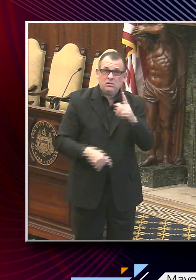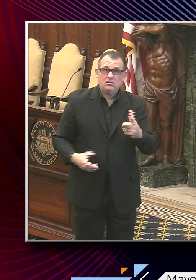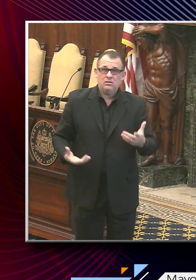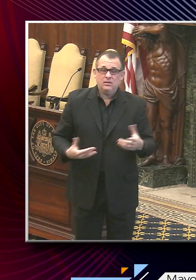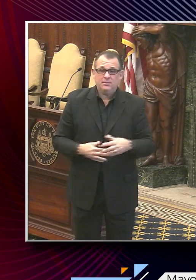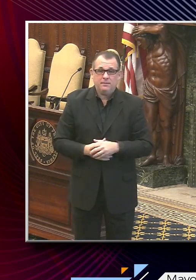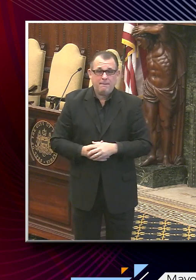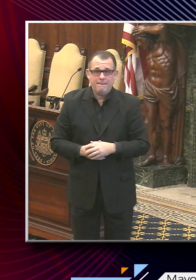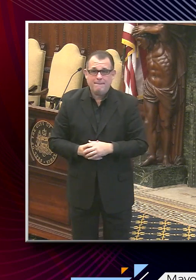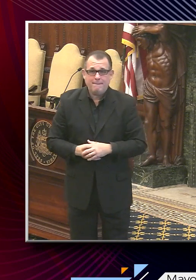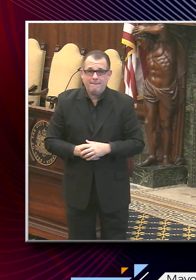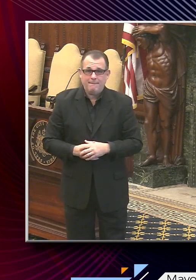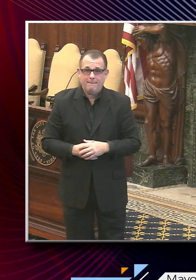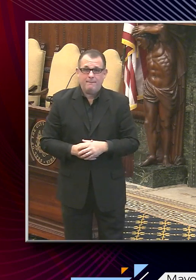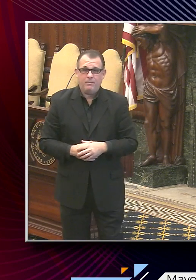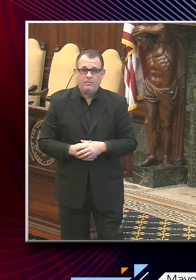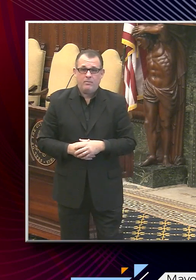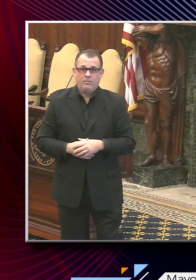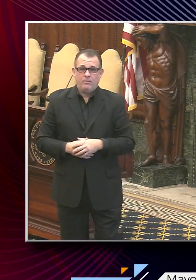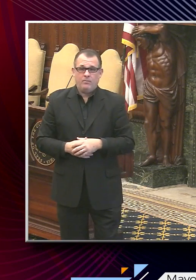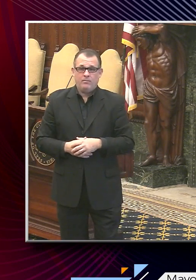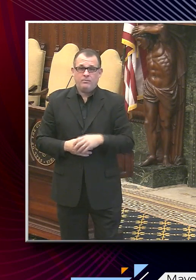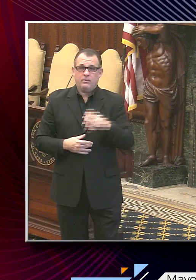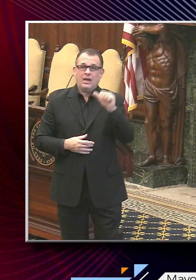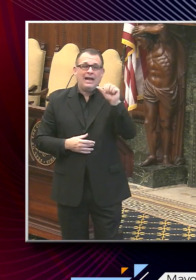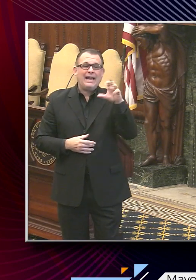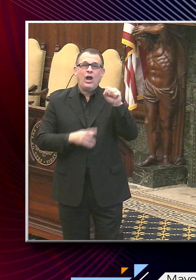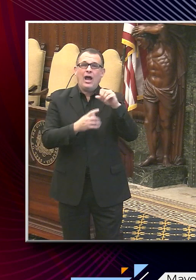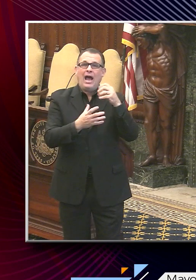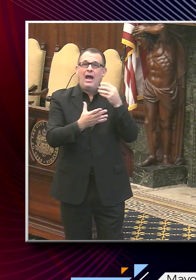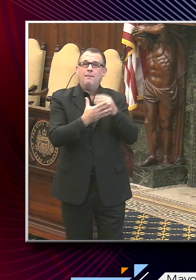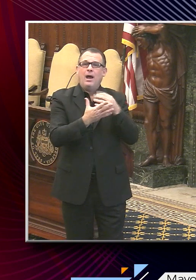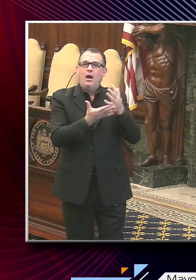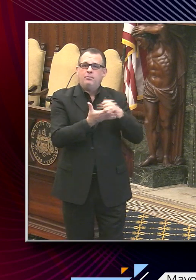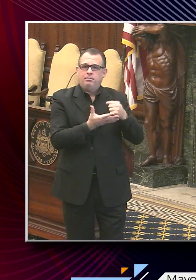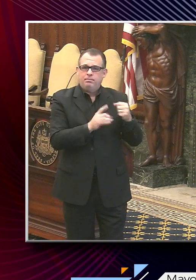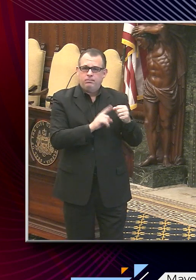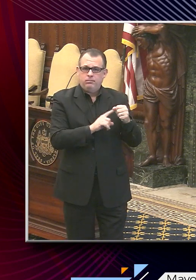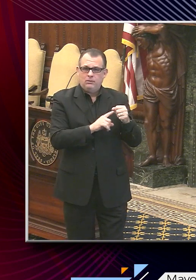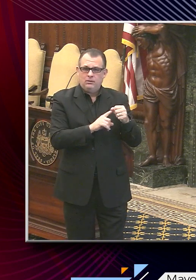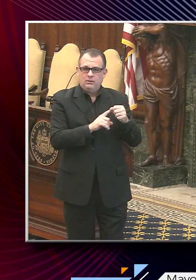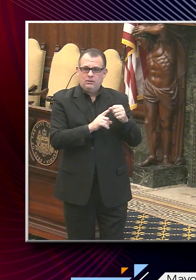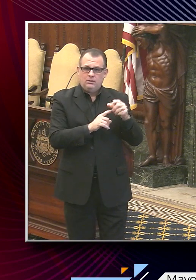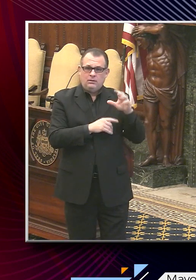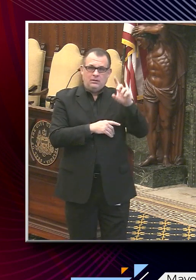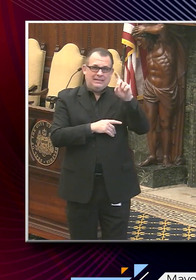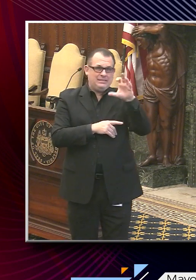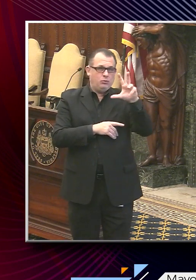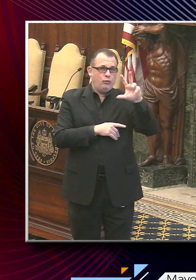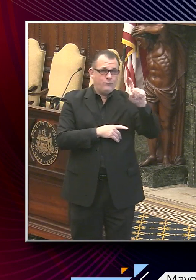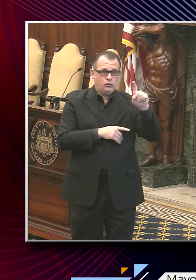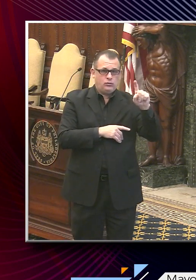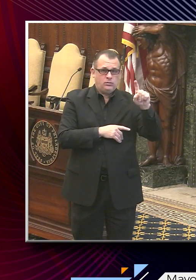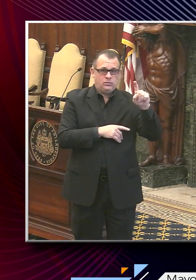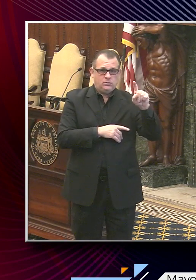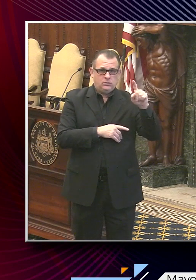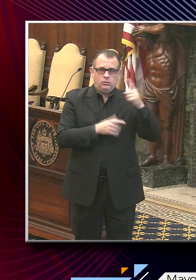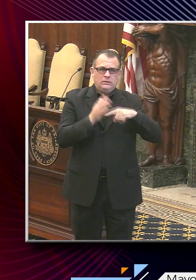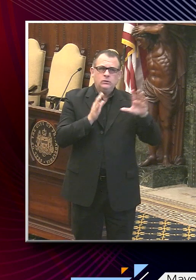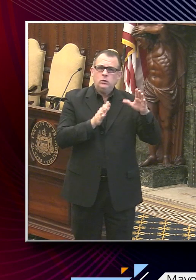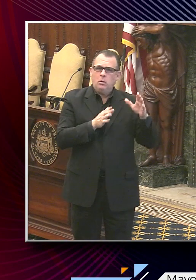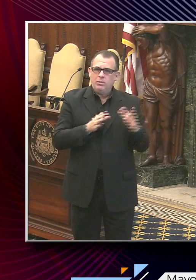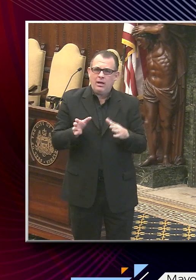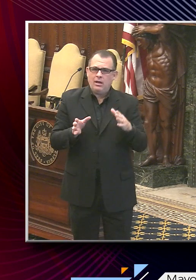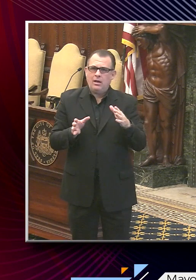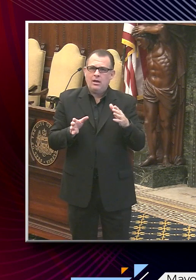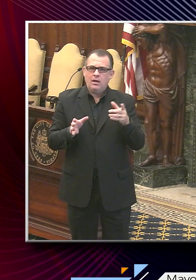In regards to the CARES funding that expires on December 31st, I know that the Democratic caucus had already outlined a plan, what they were hoping from the governor.